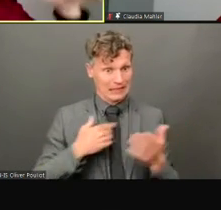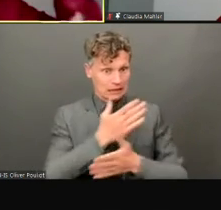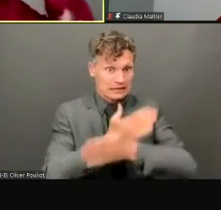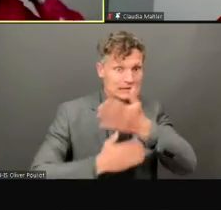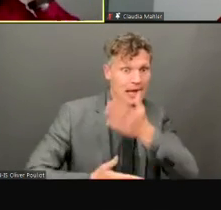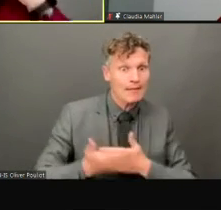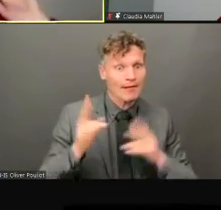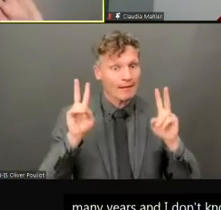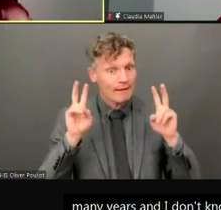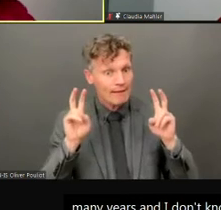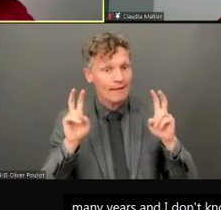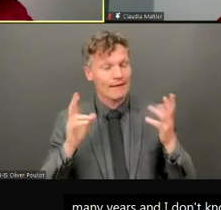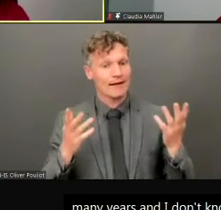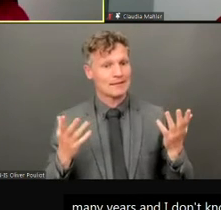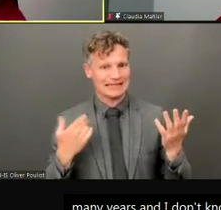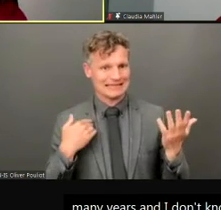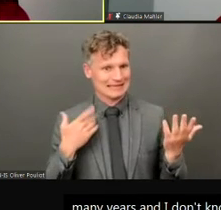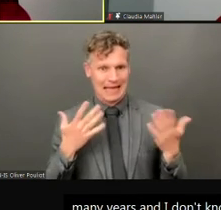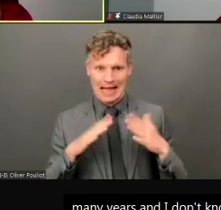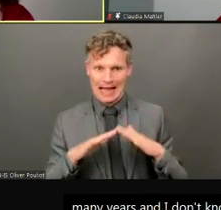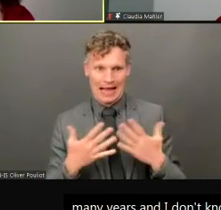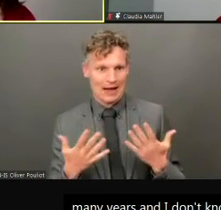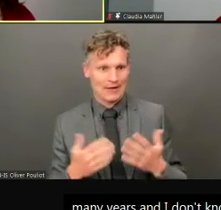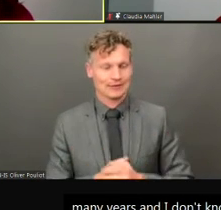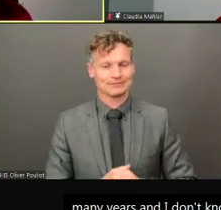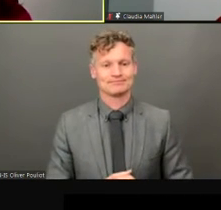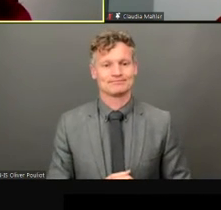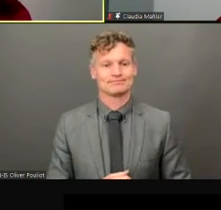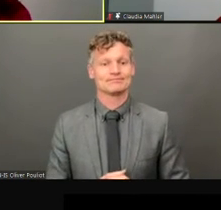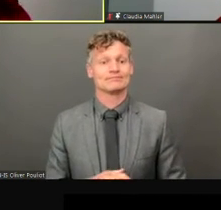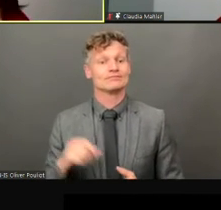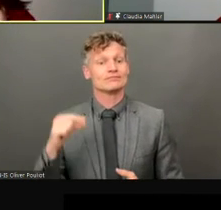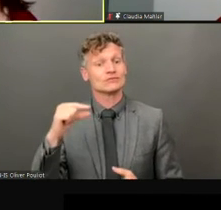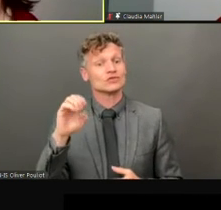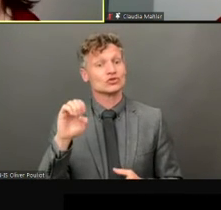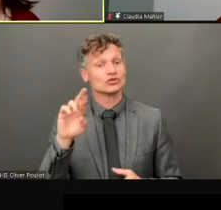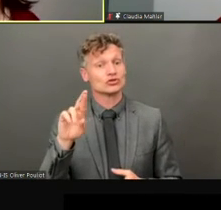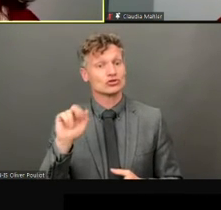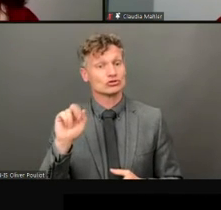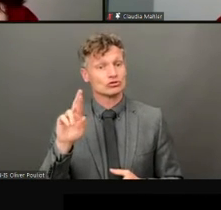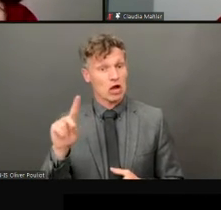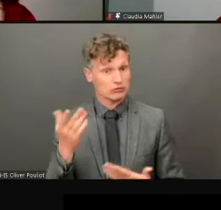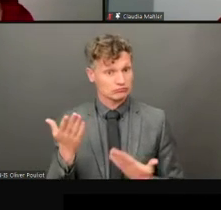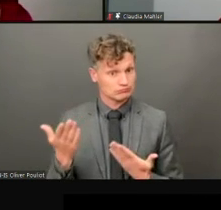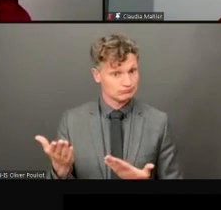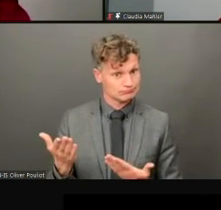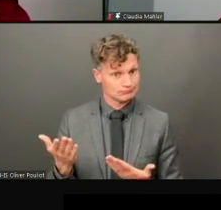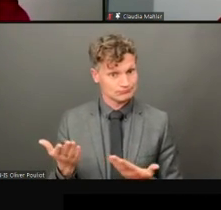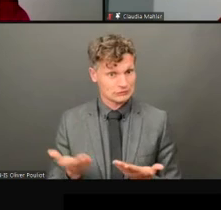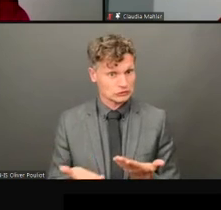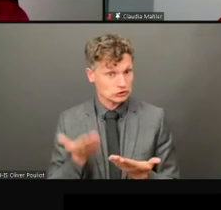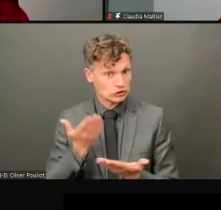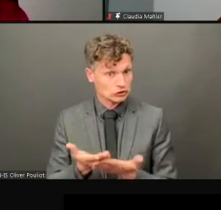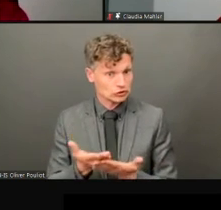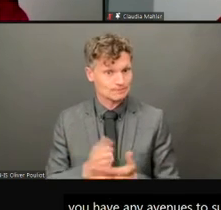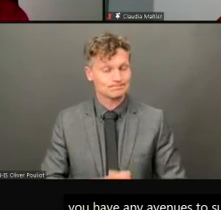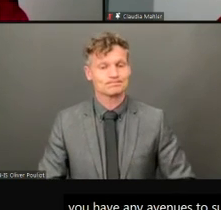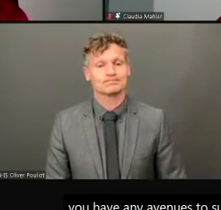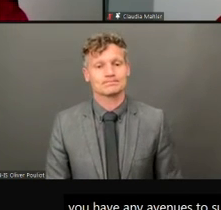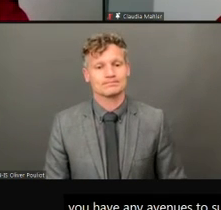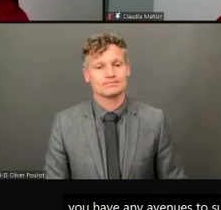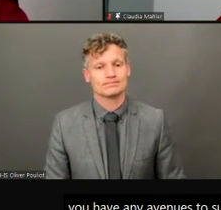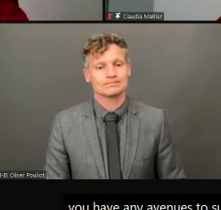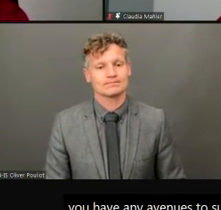Jared, do you have any avenues to suggest there? I mean, the solution under